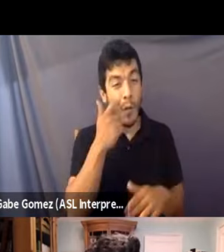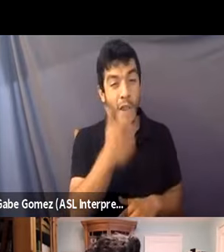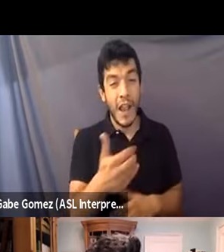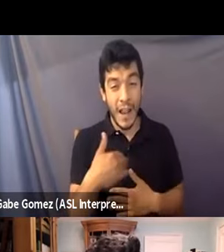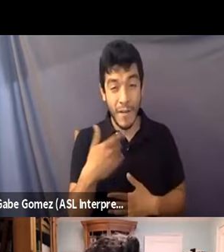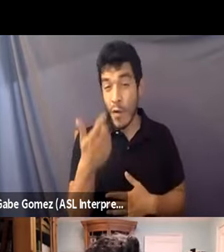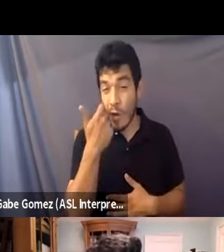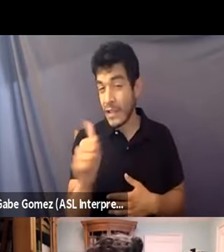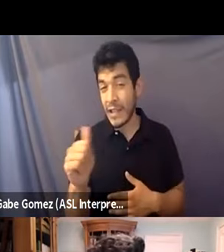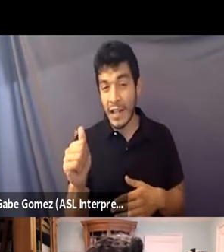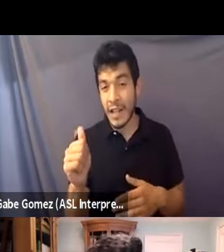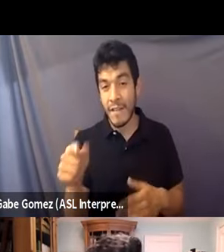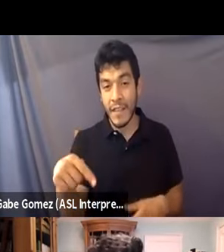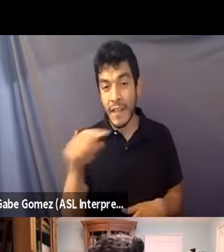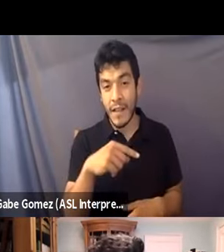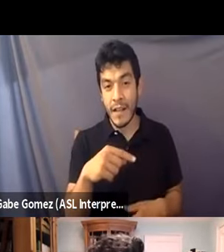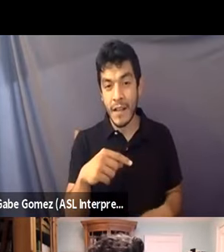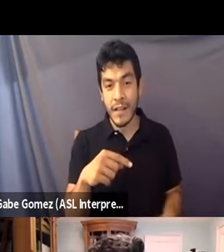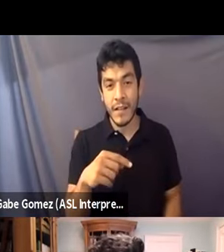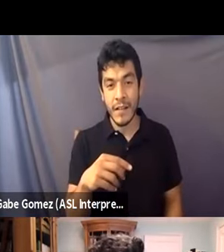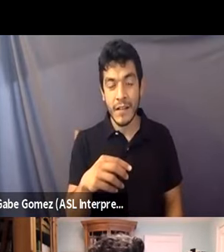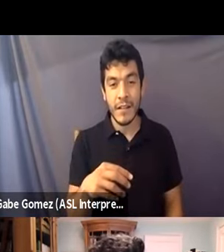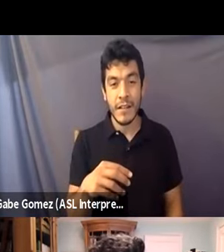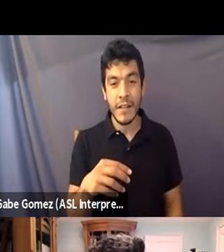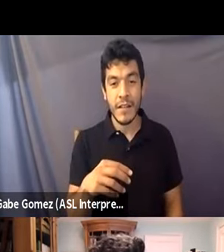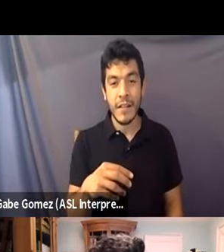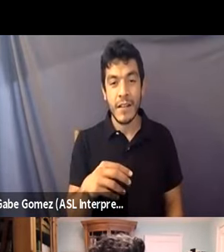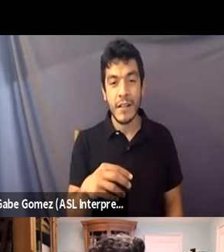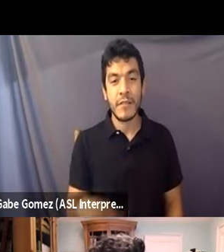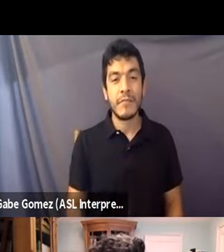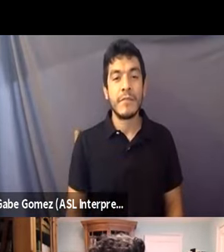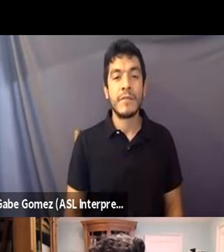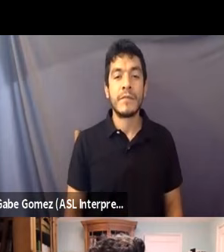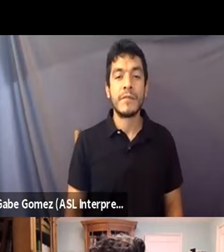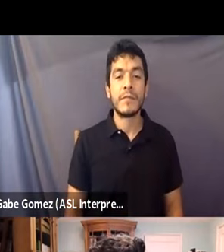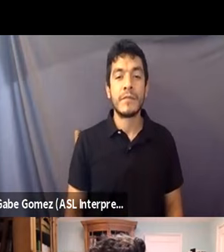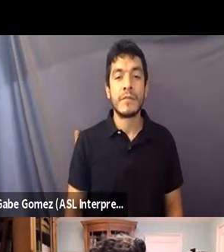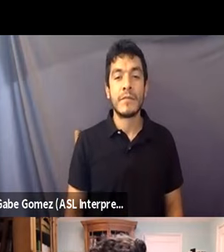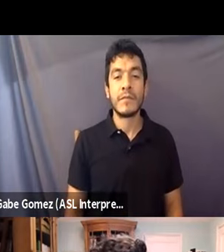of them yet? Oh, and so I, I was watching them.